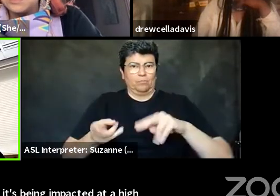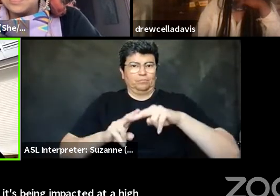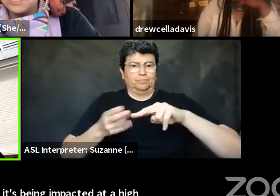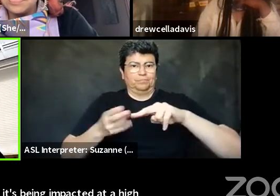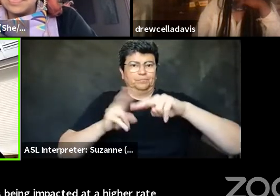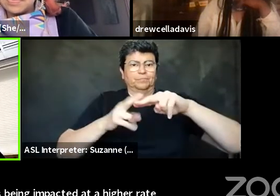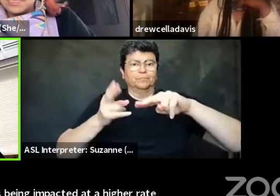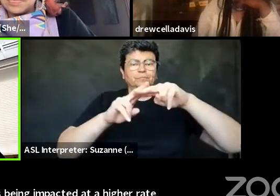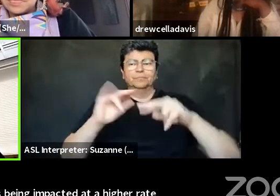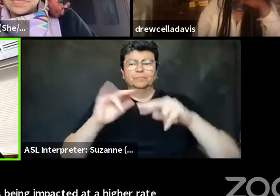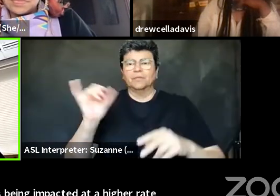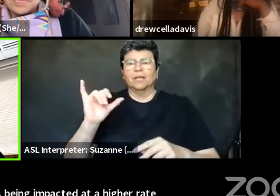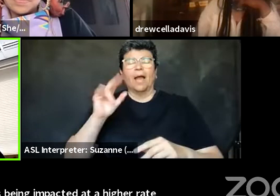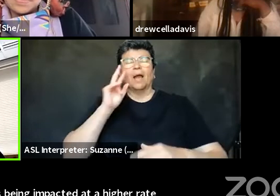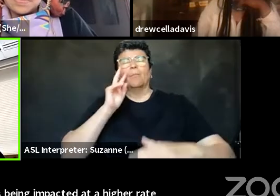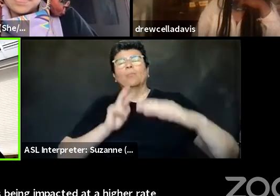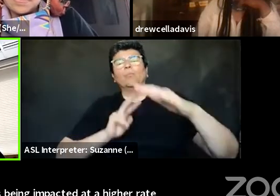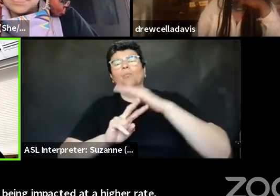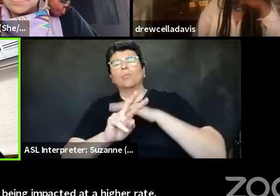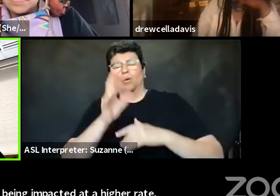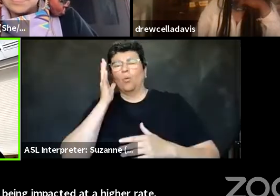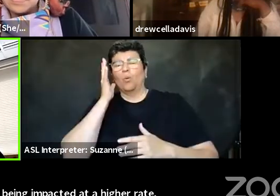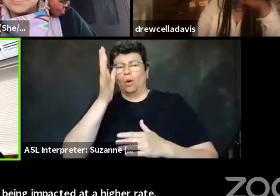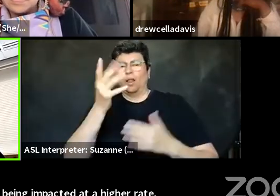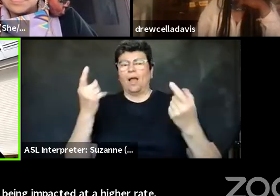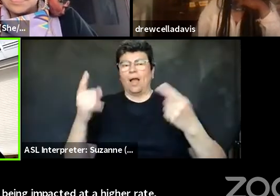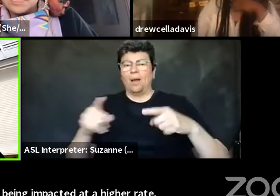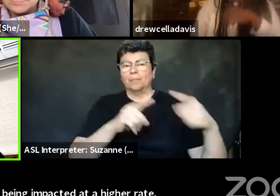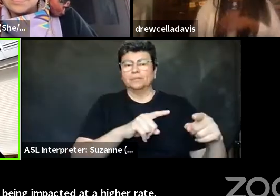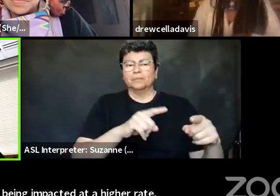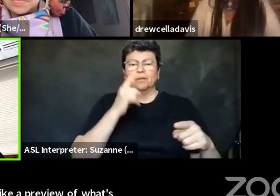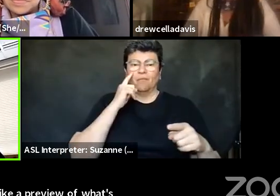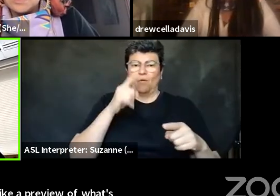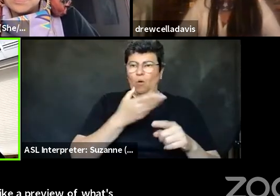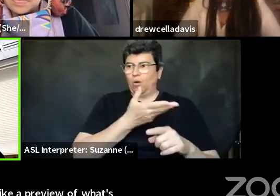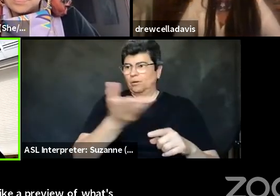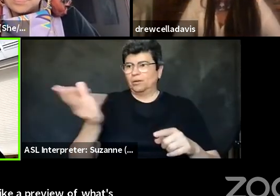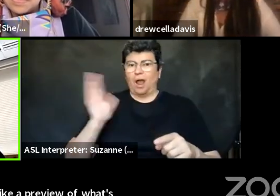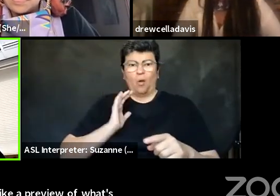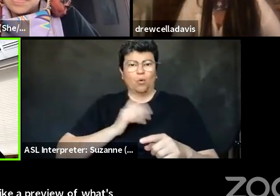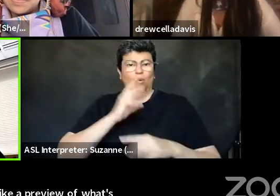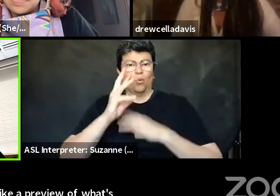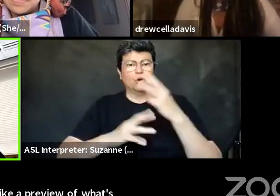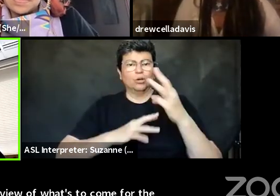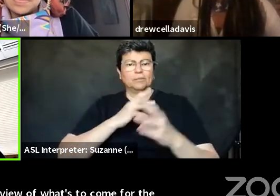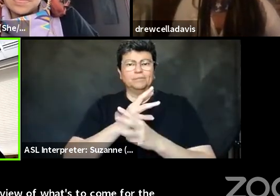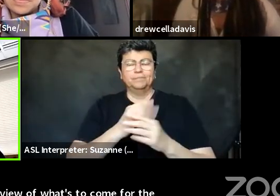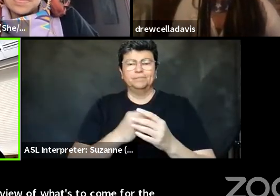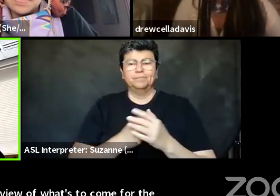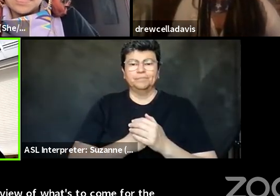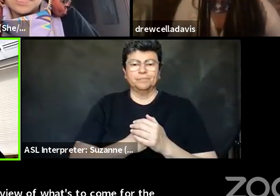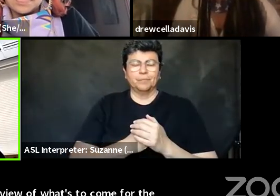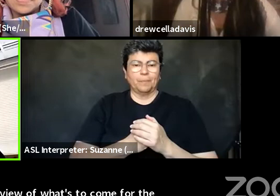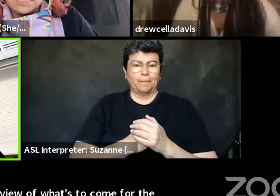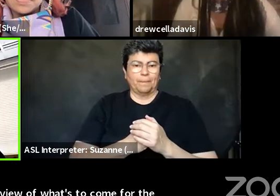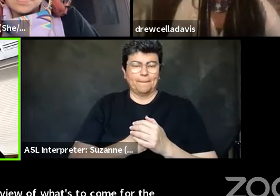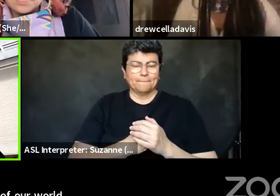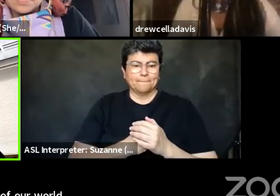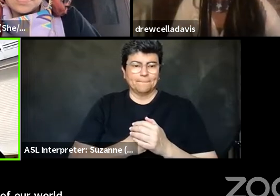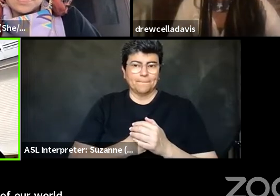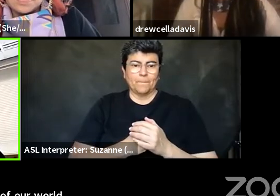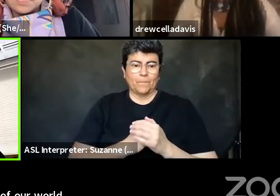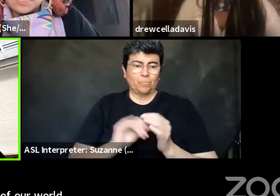You know, it's like a preview of what's to come for the rest of our world. And there's